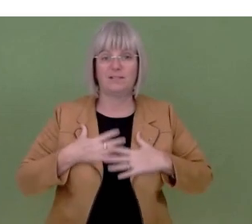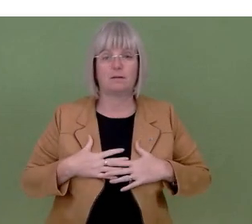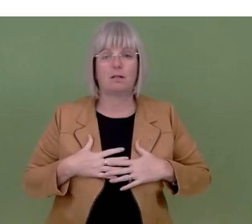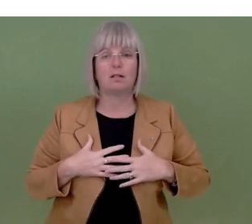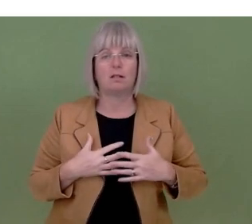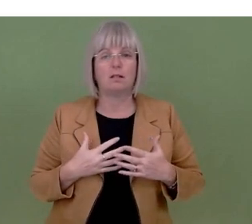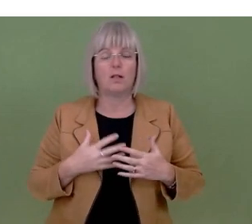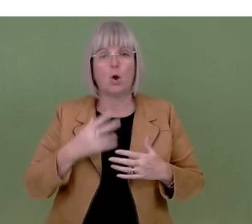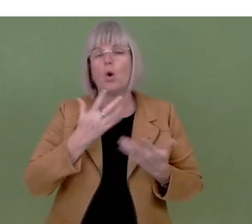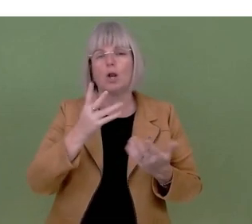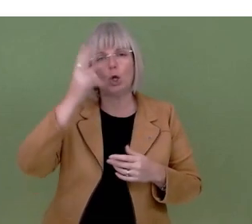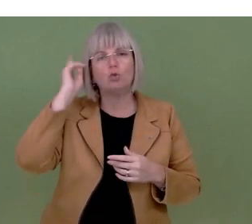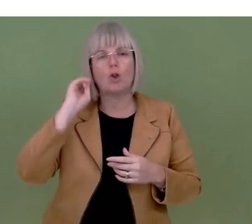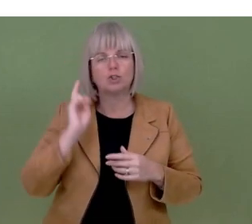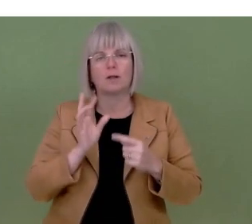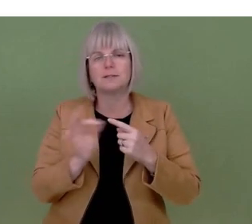emergency